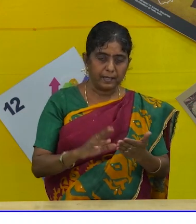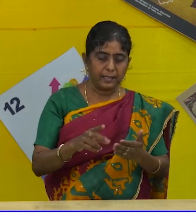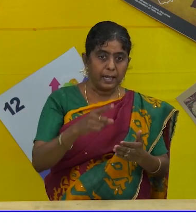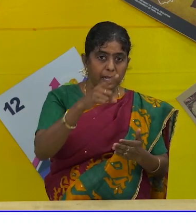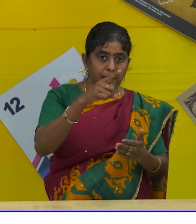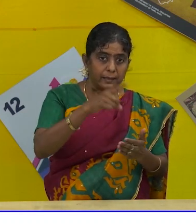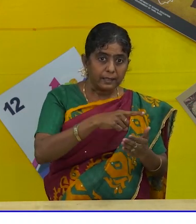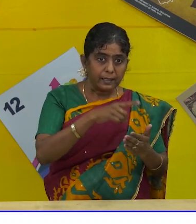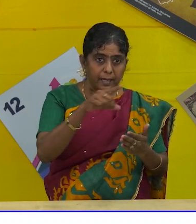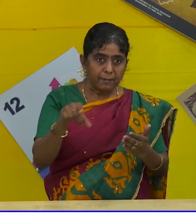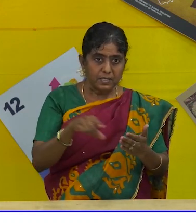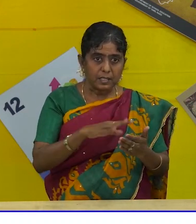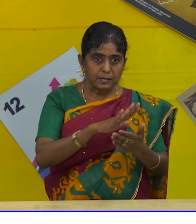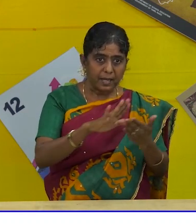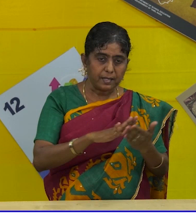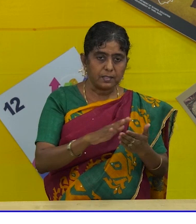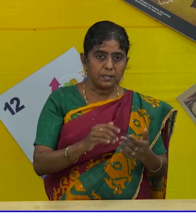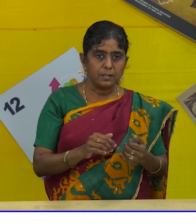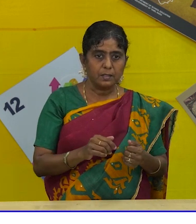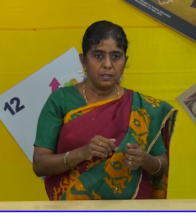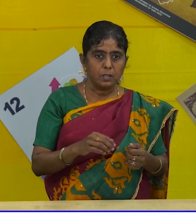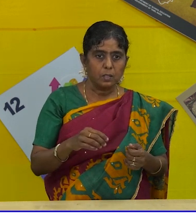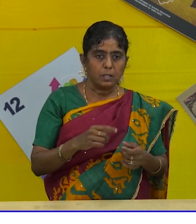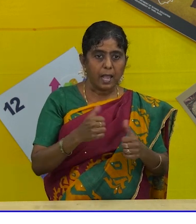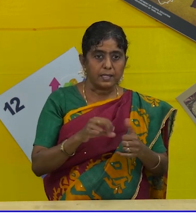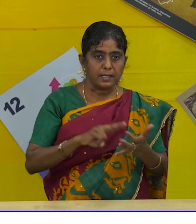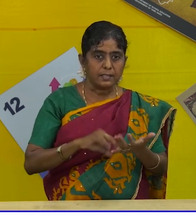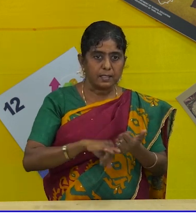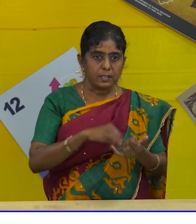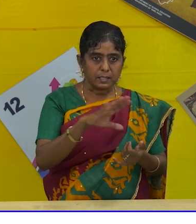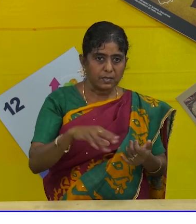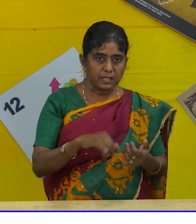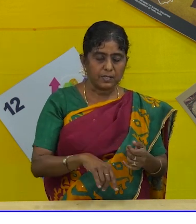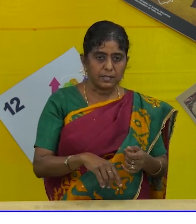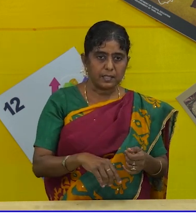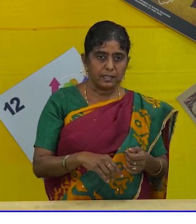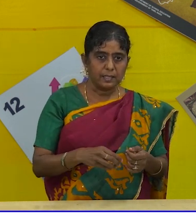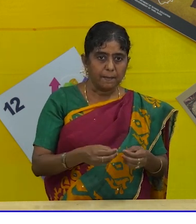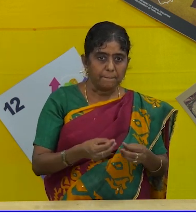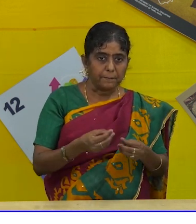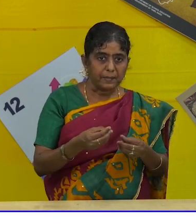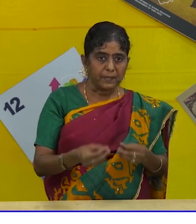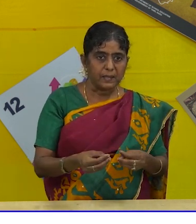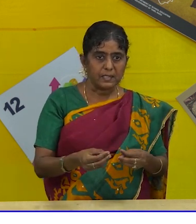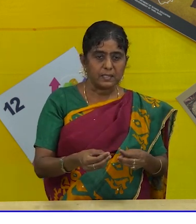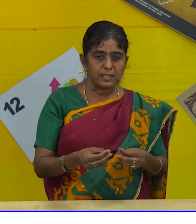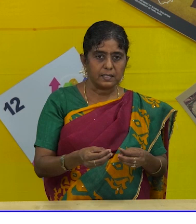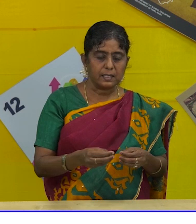represents a plane in three-dimensional space. And solution of the system of equation